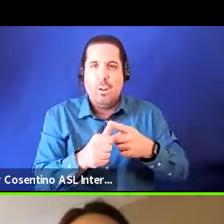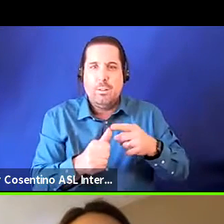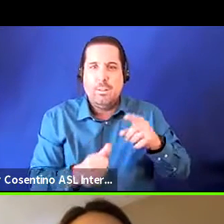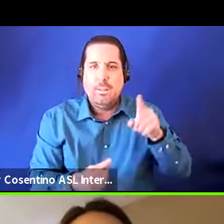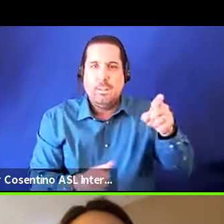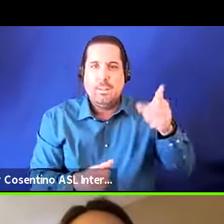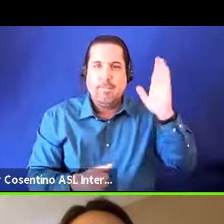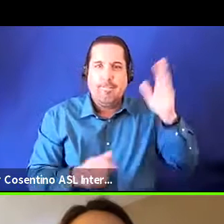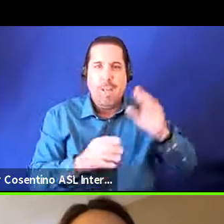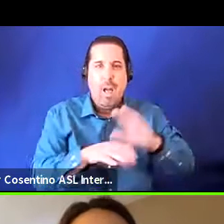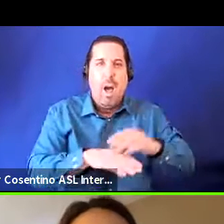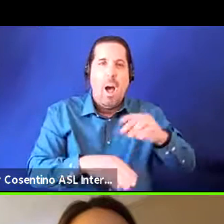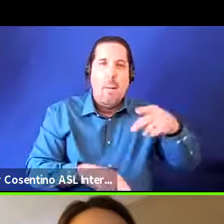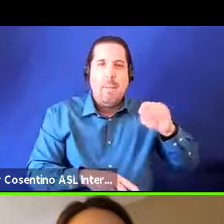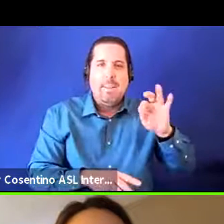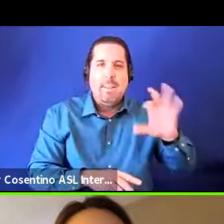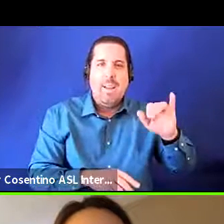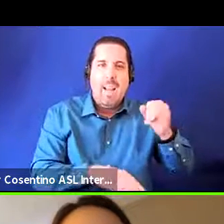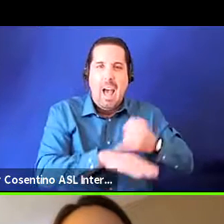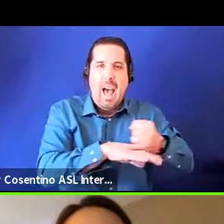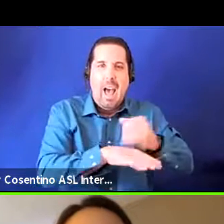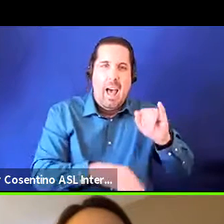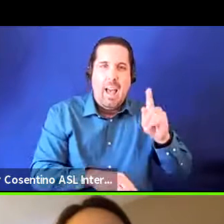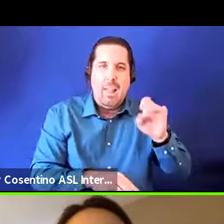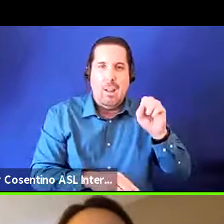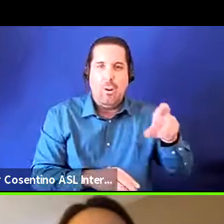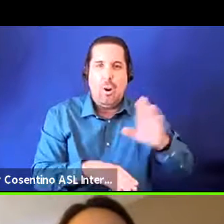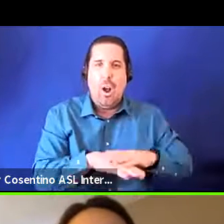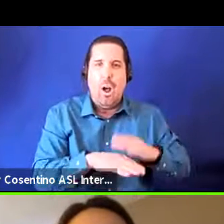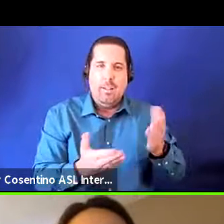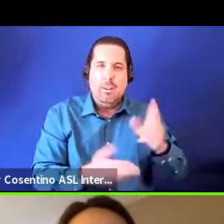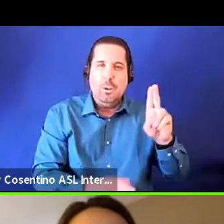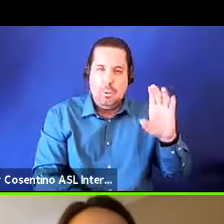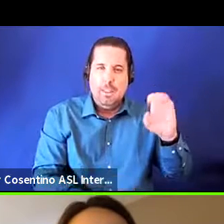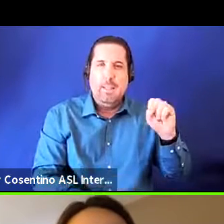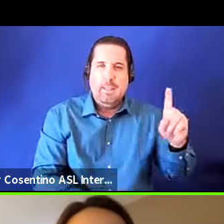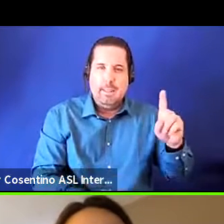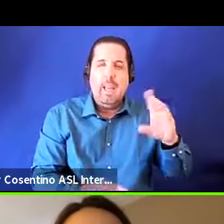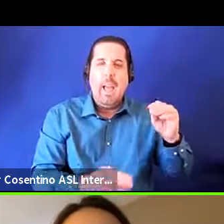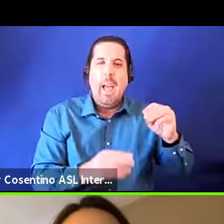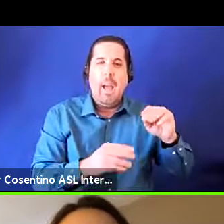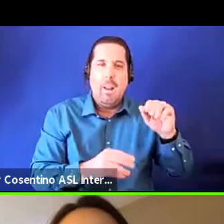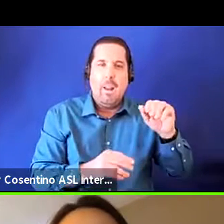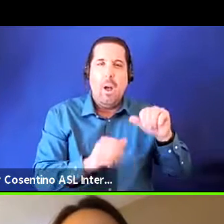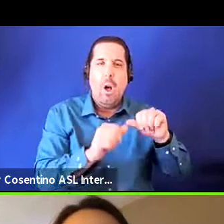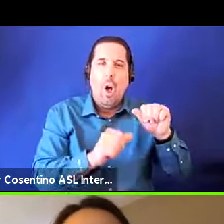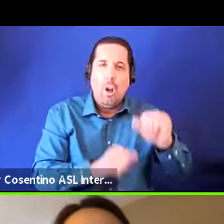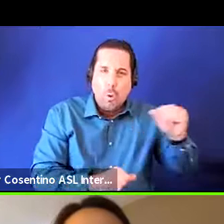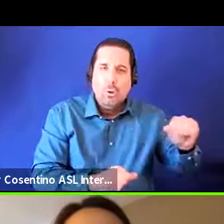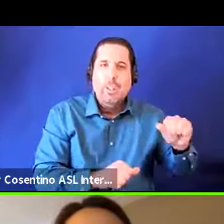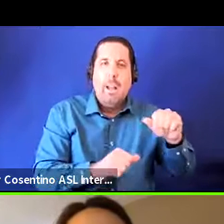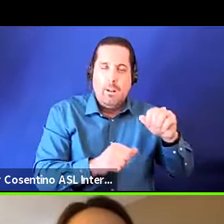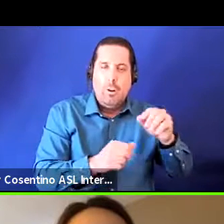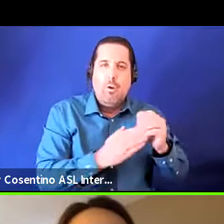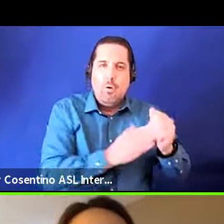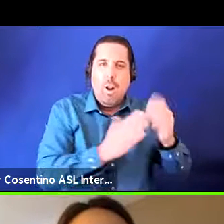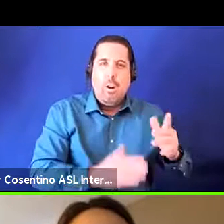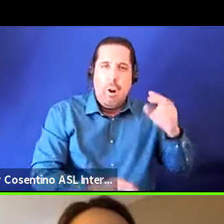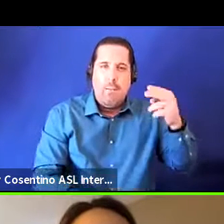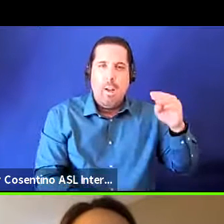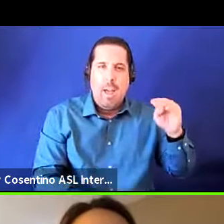Pacific Islander Studies program here at UCSD, and also the associate director of IAH, and also Anna